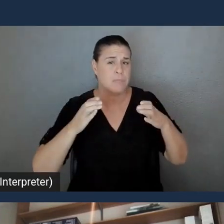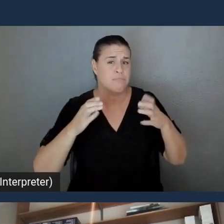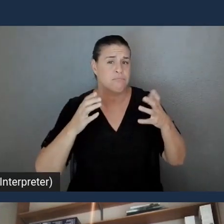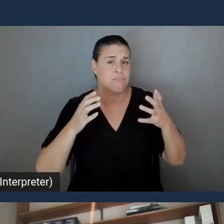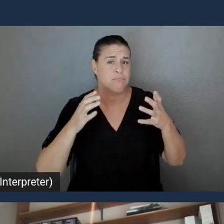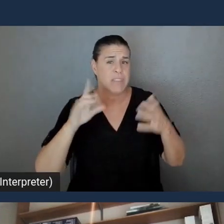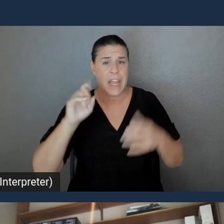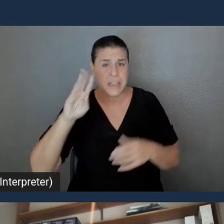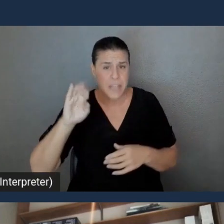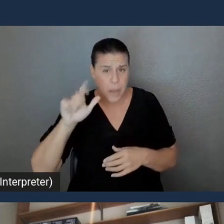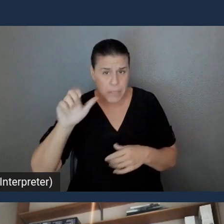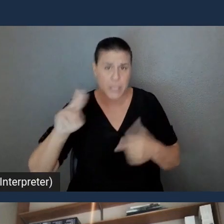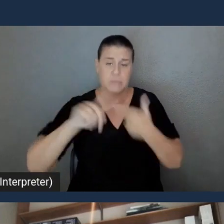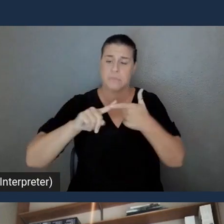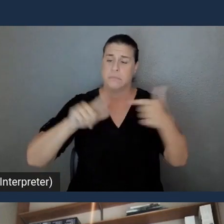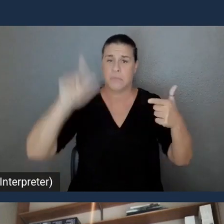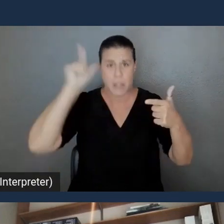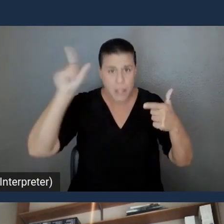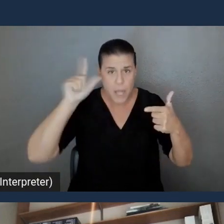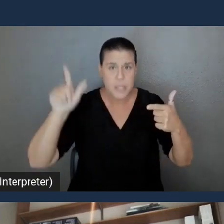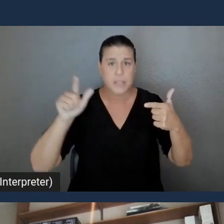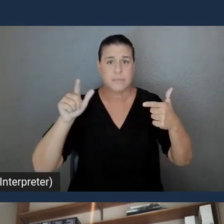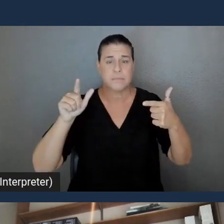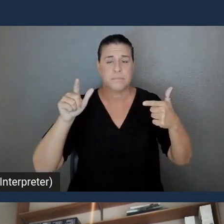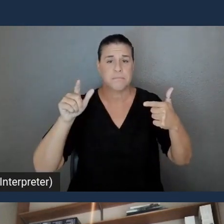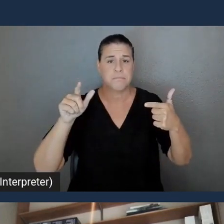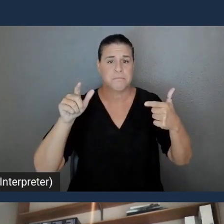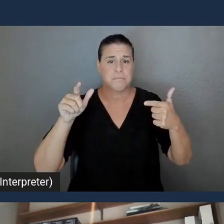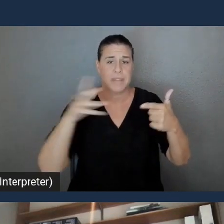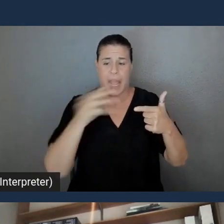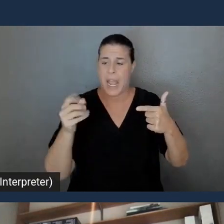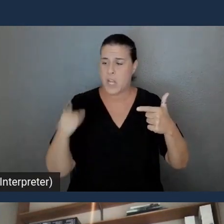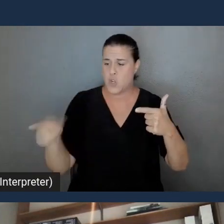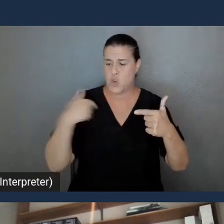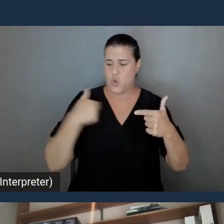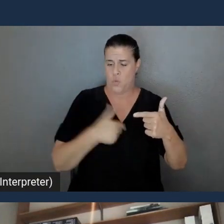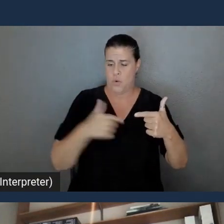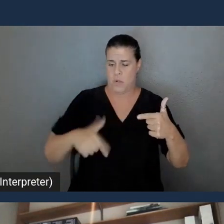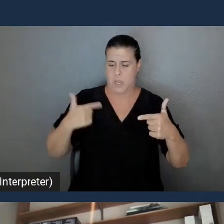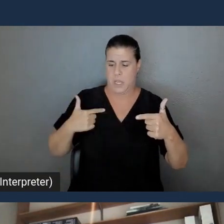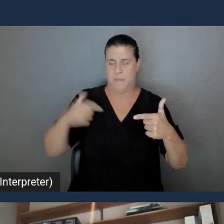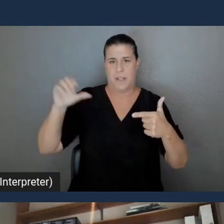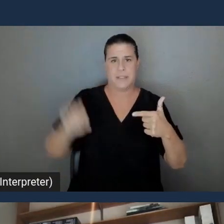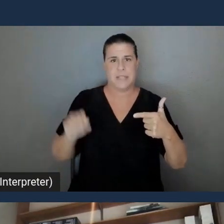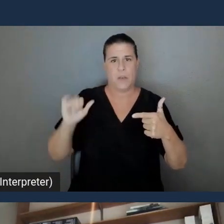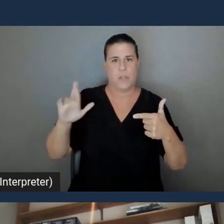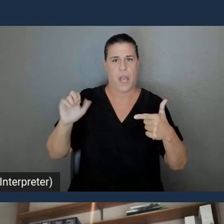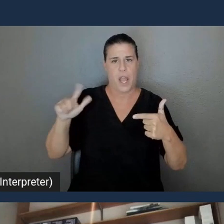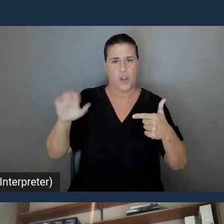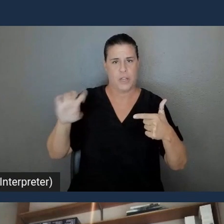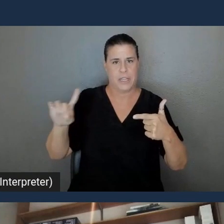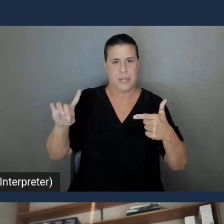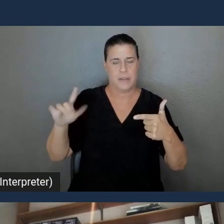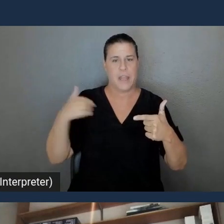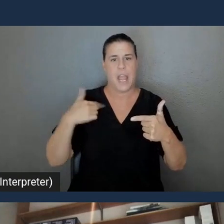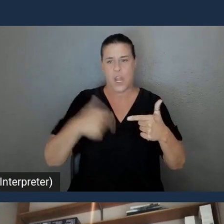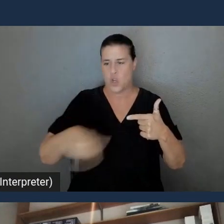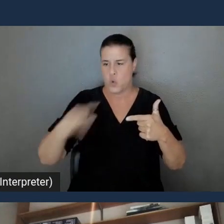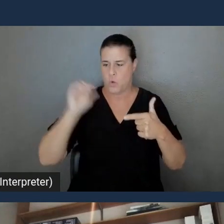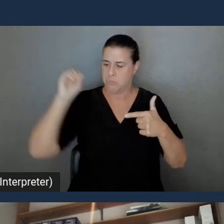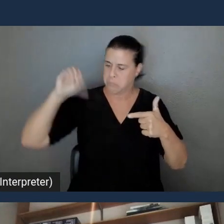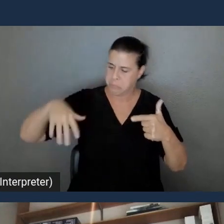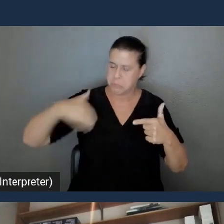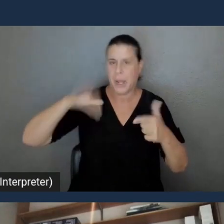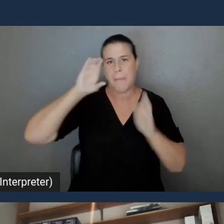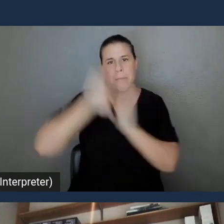in Dublin, you had a bucket in London, and you were based down the south of Ireland, where I'm from, and you were putting your